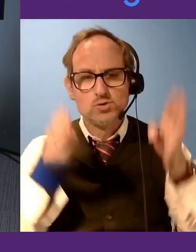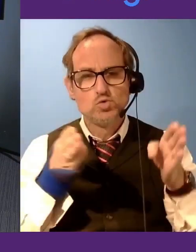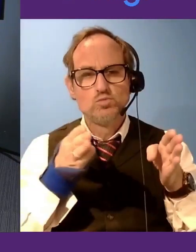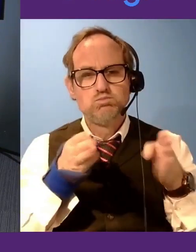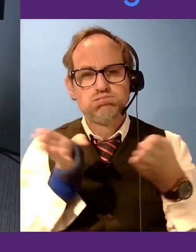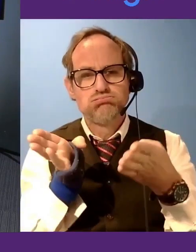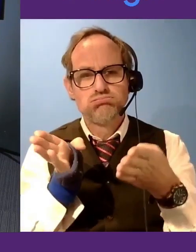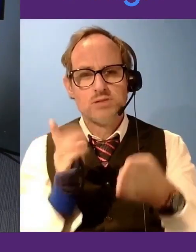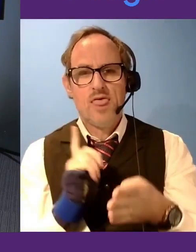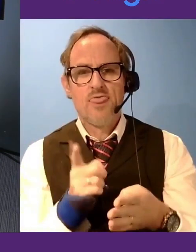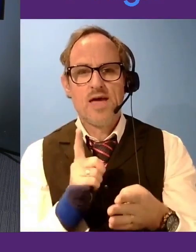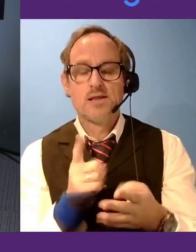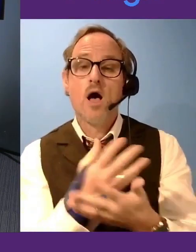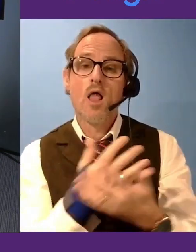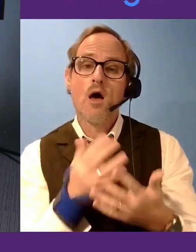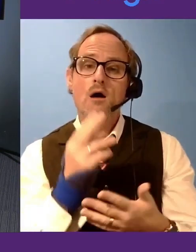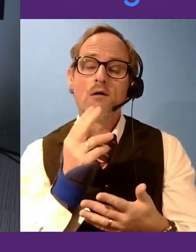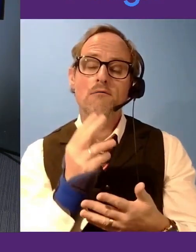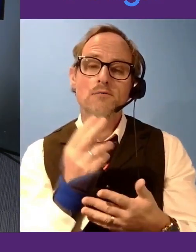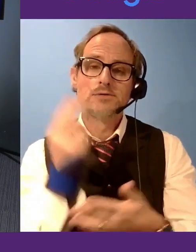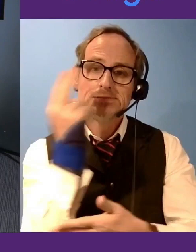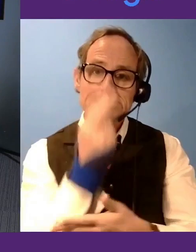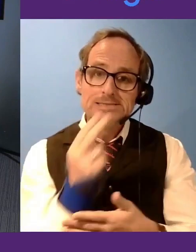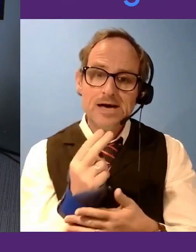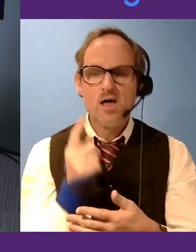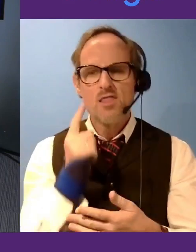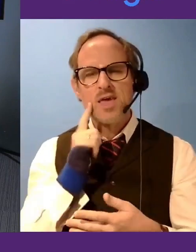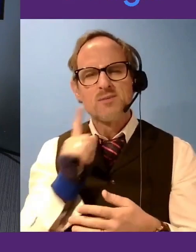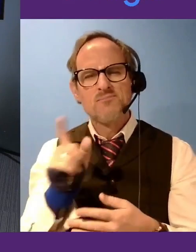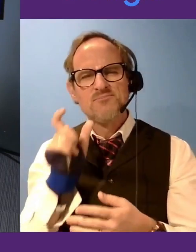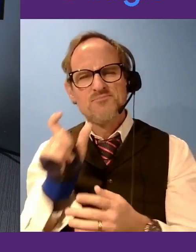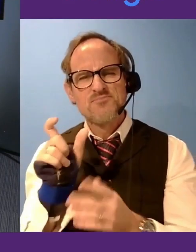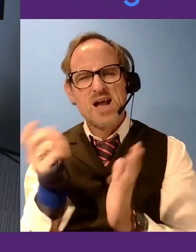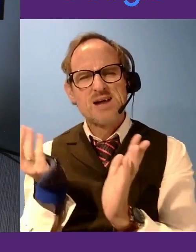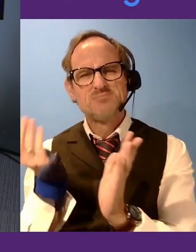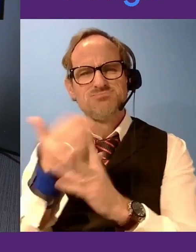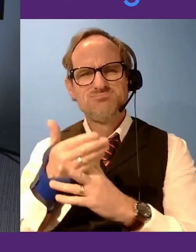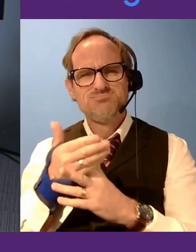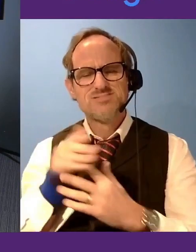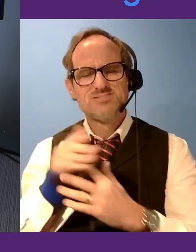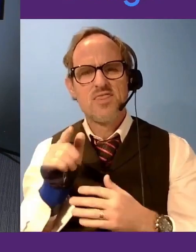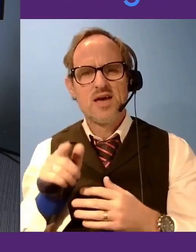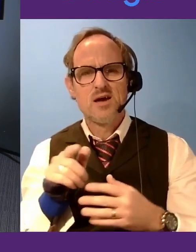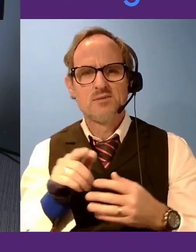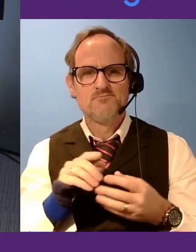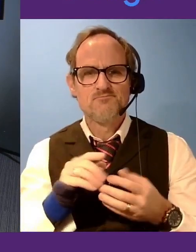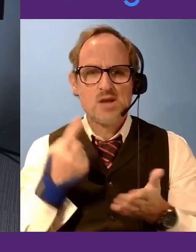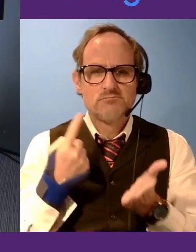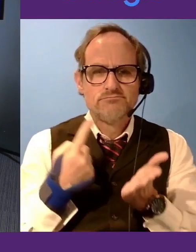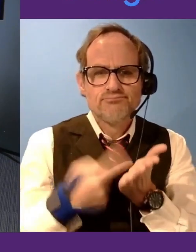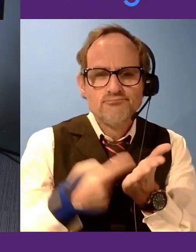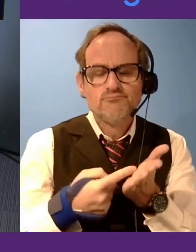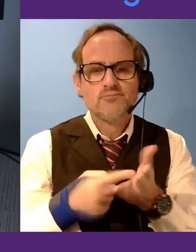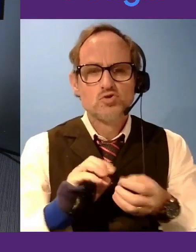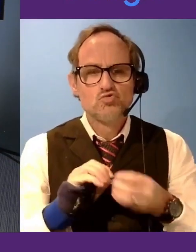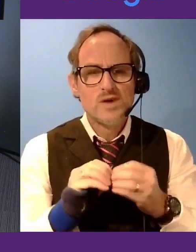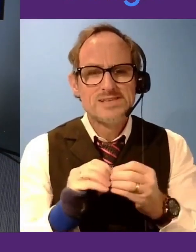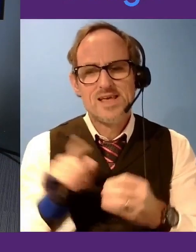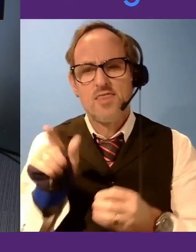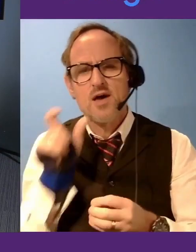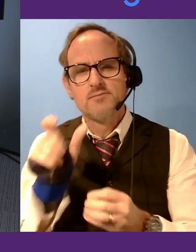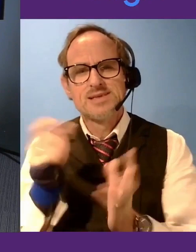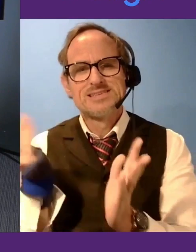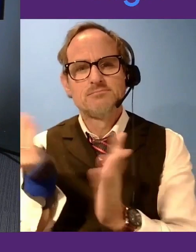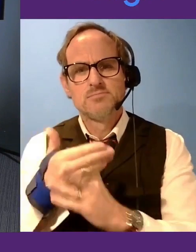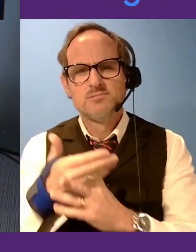as a barrier to their creativity. But the thing designers need to understand is that accessibility is just another constraint.